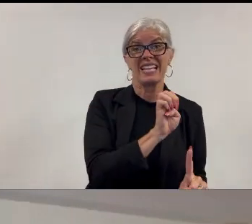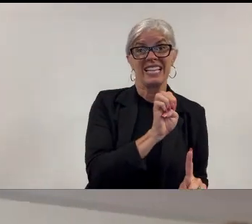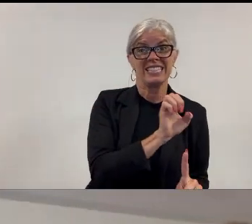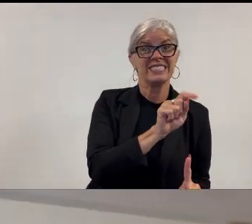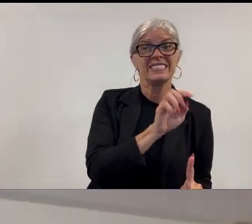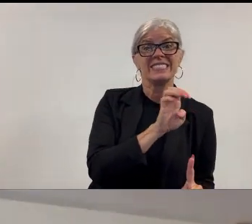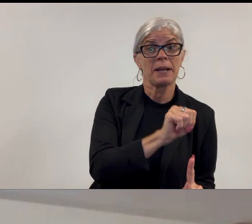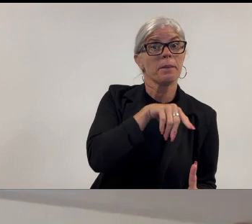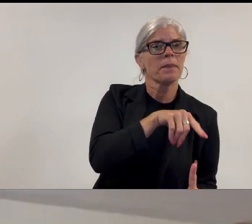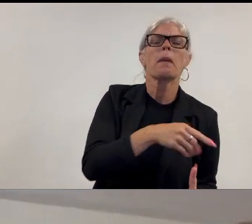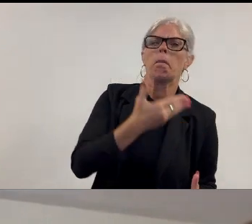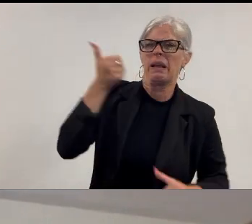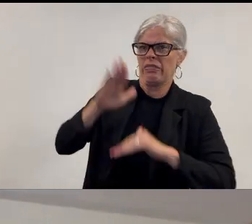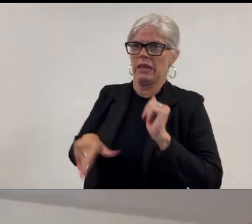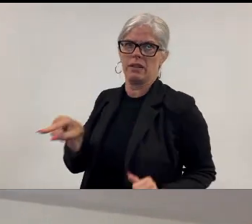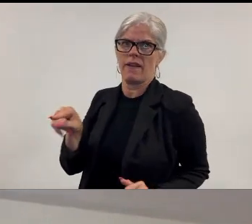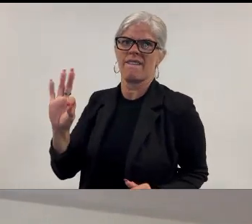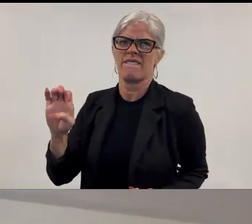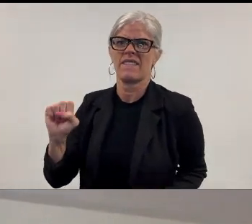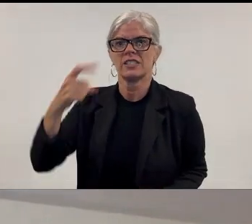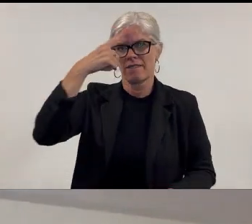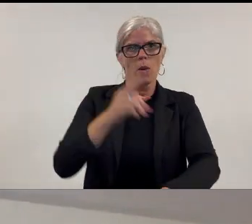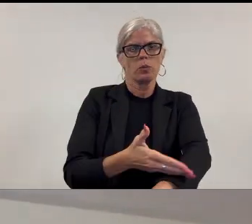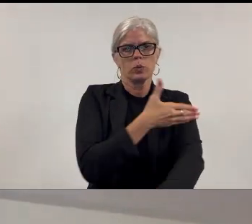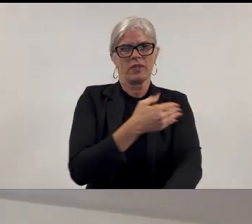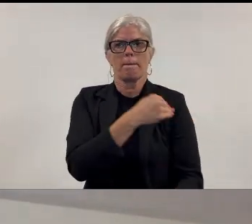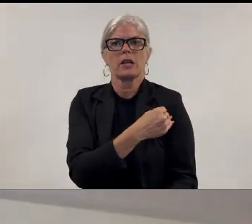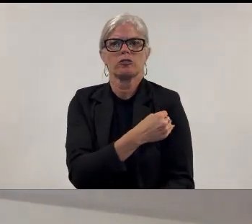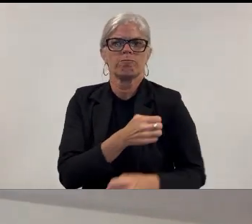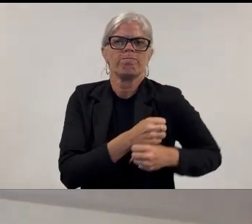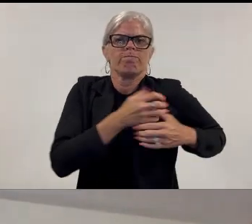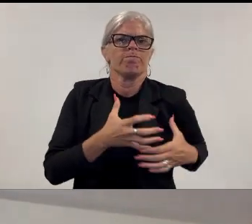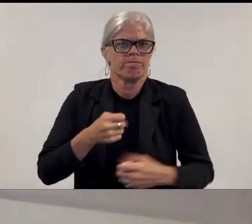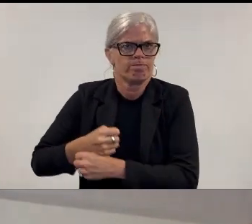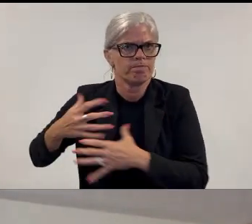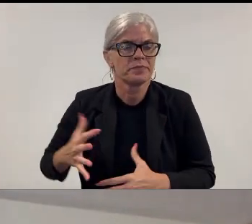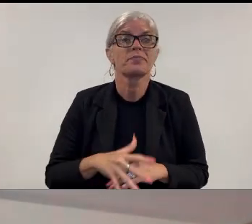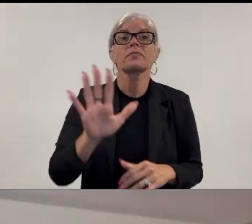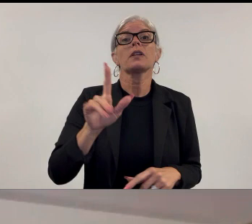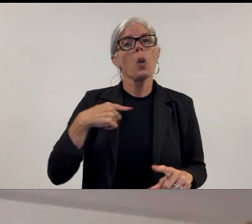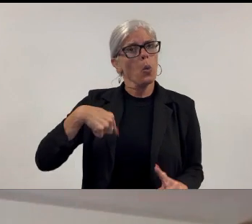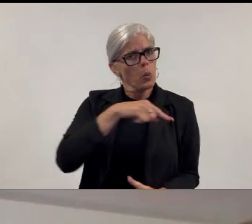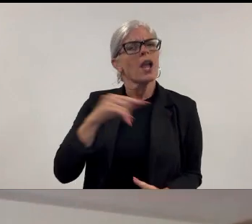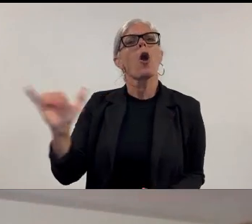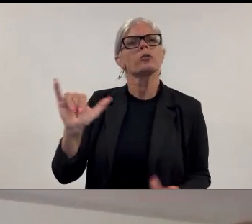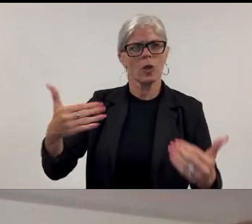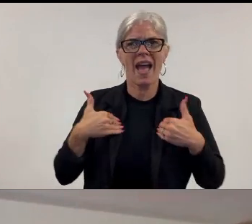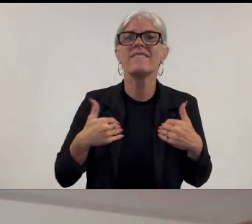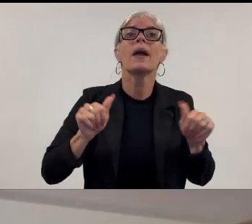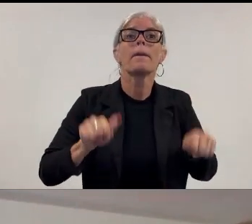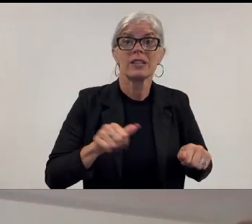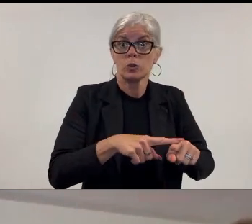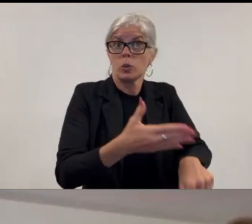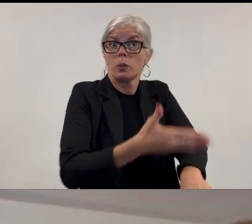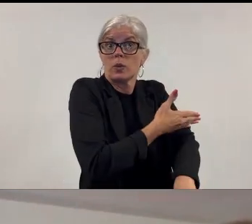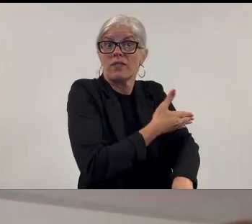muscles. We do the same resistive training for the residual muscles above the level